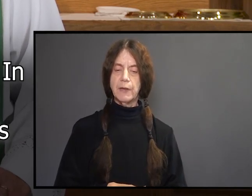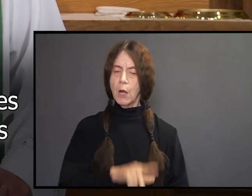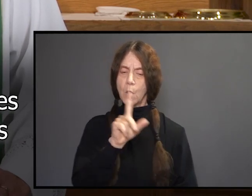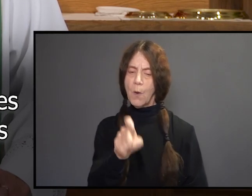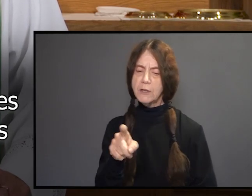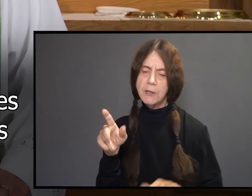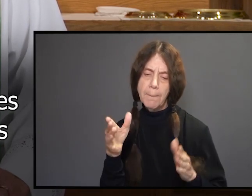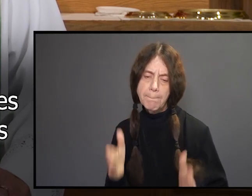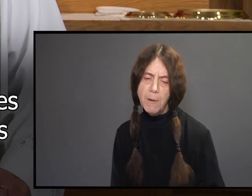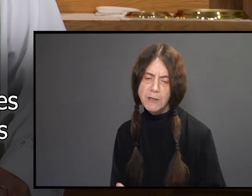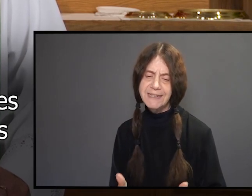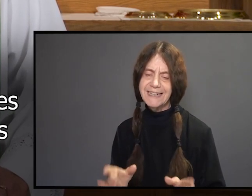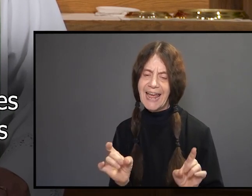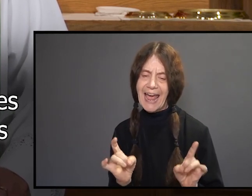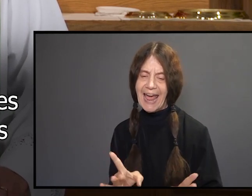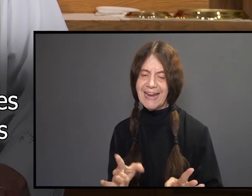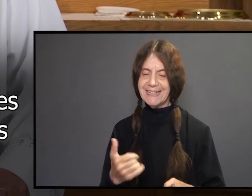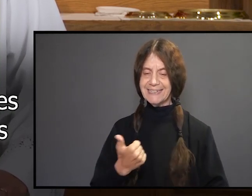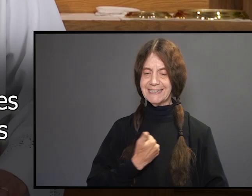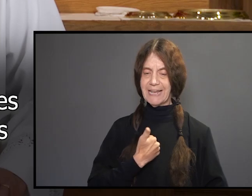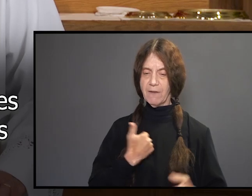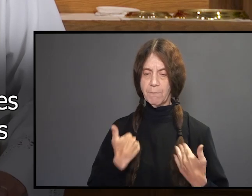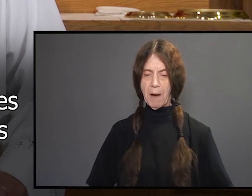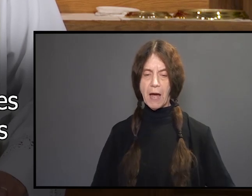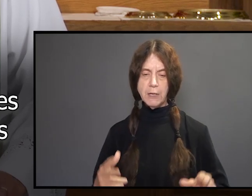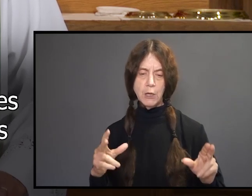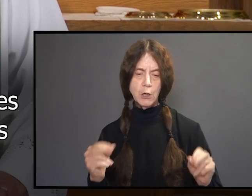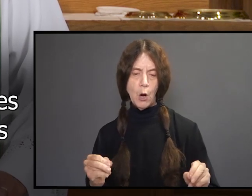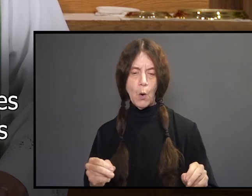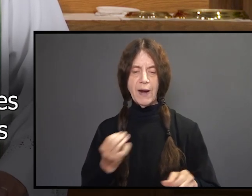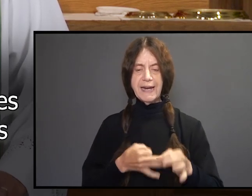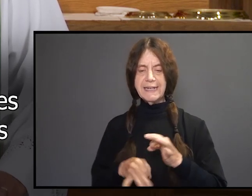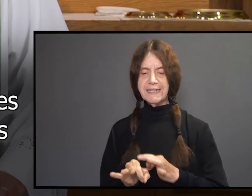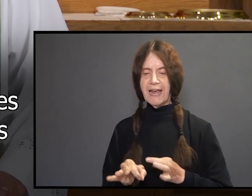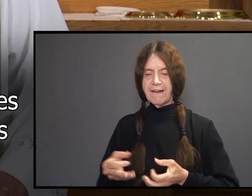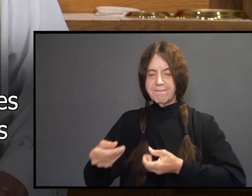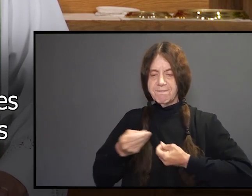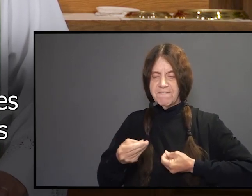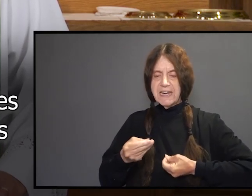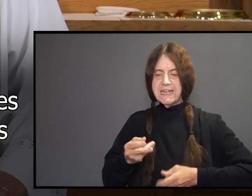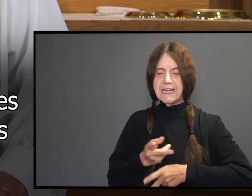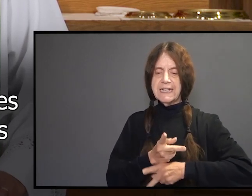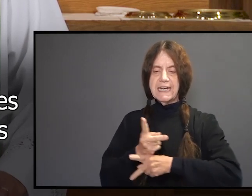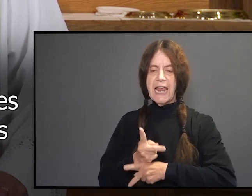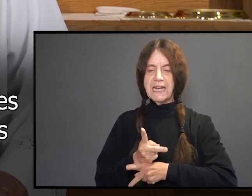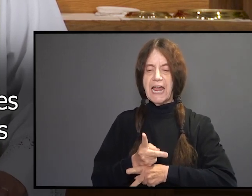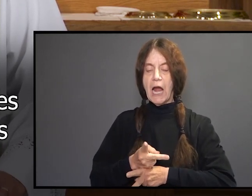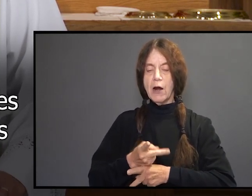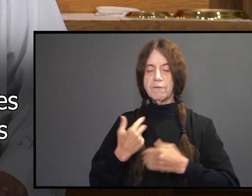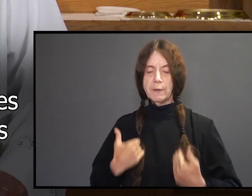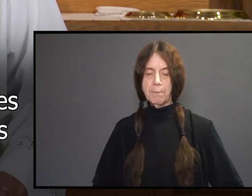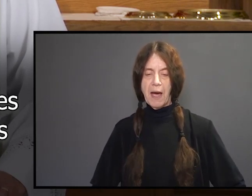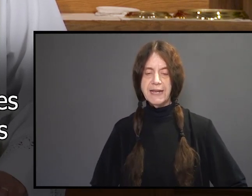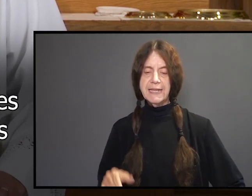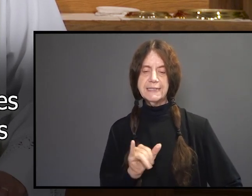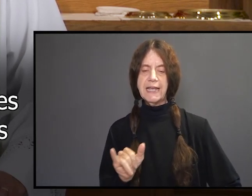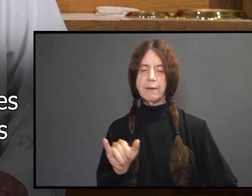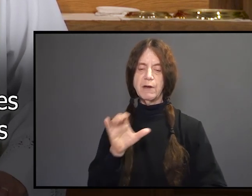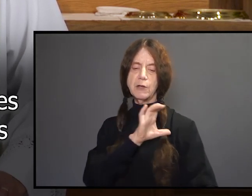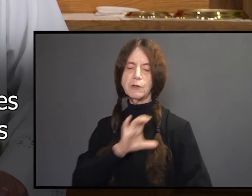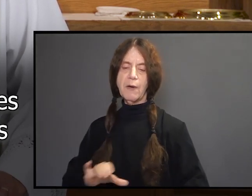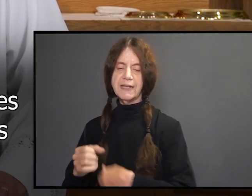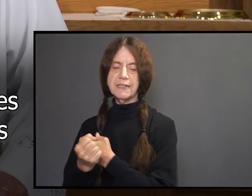himself. For no one ever hated his own flesh, but nourishes and cherishes it, just as Christ does the